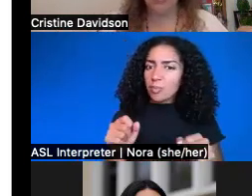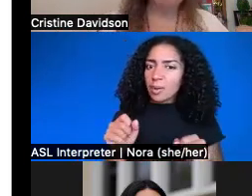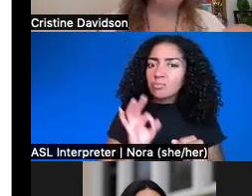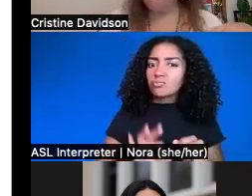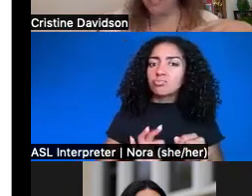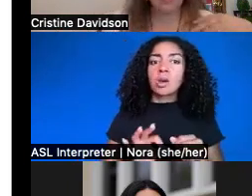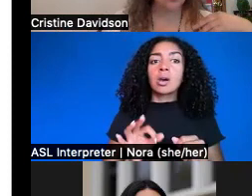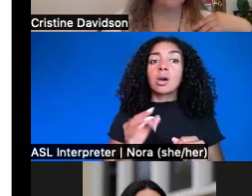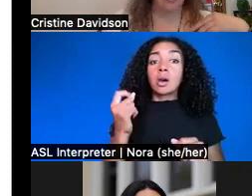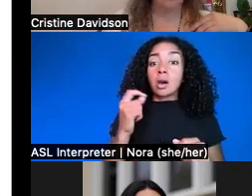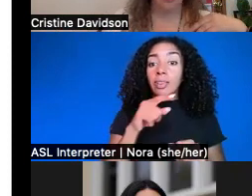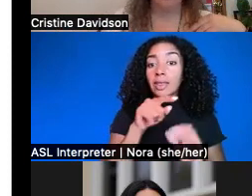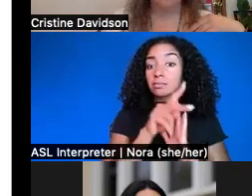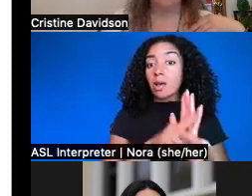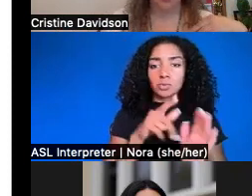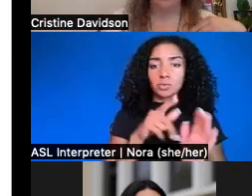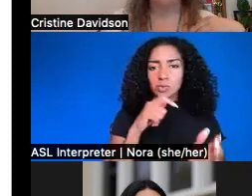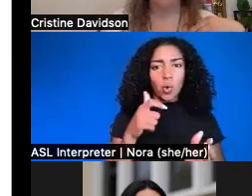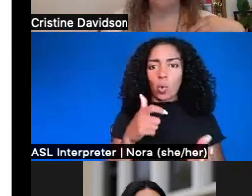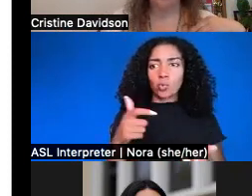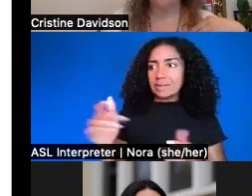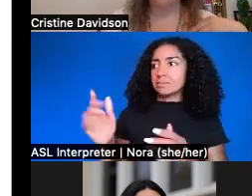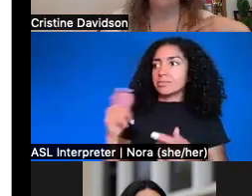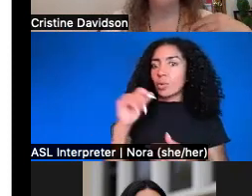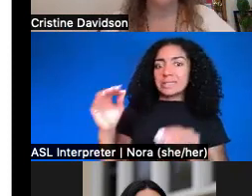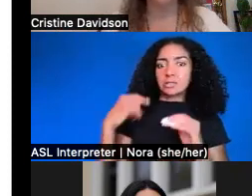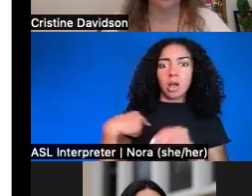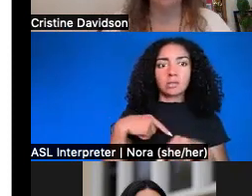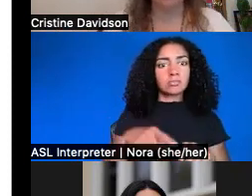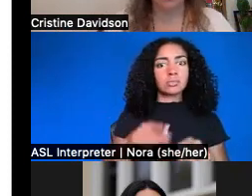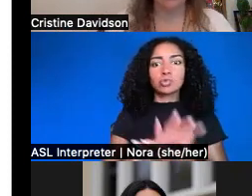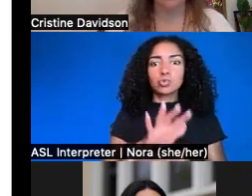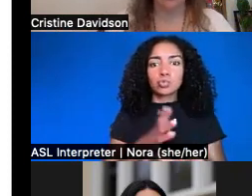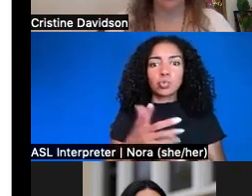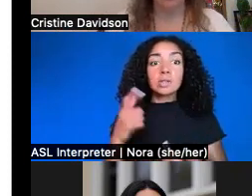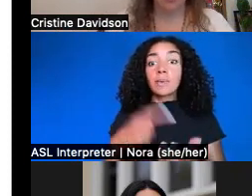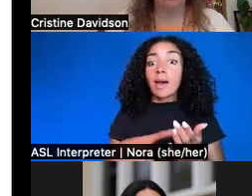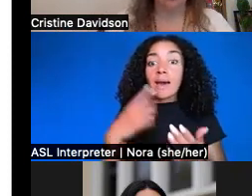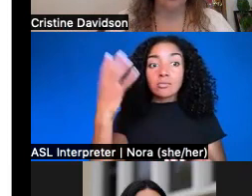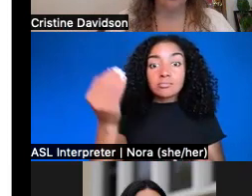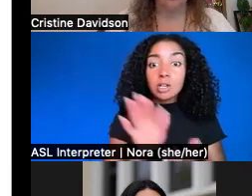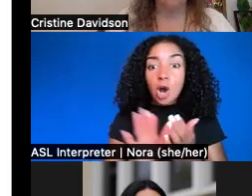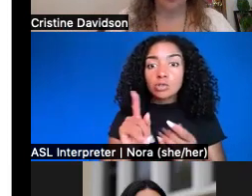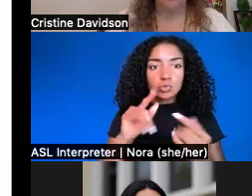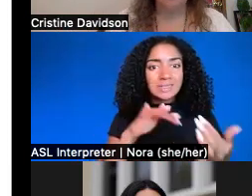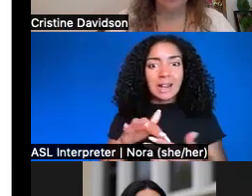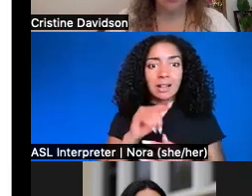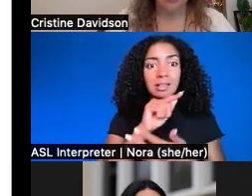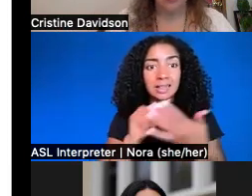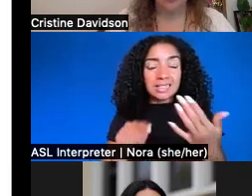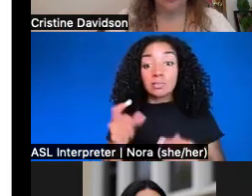about it. It is just not commonly taught information, and we think it should be because it's so impactful,